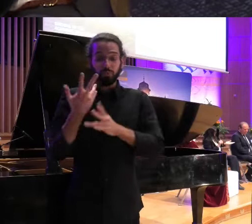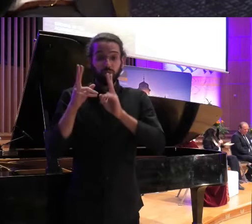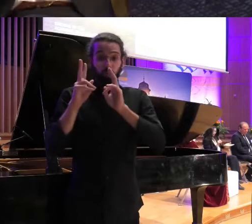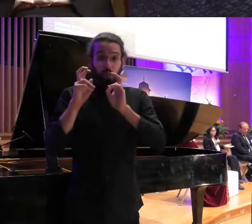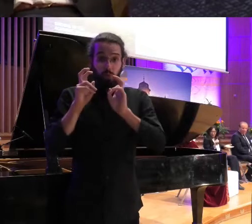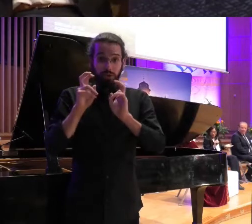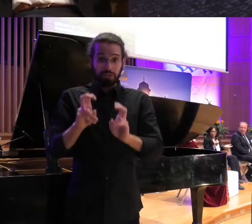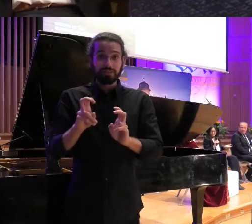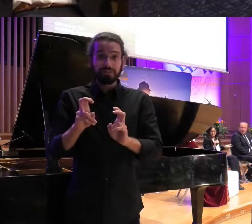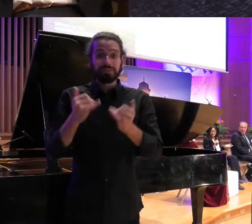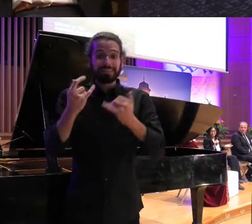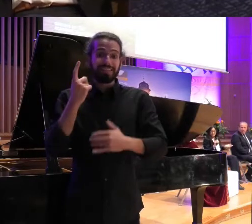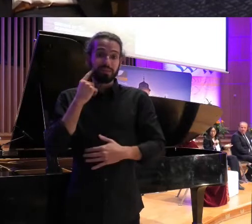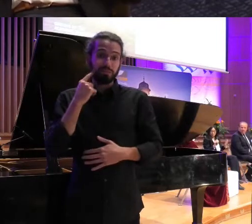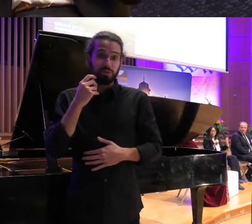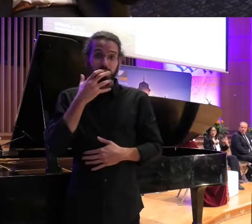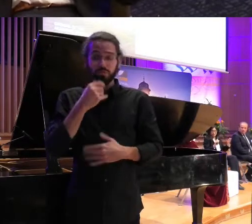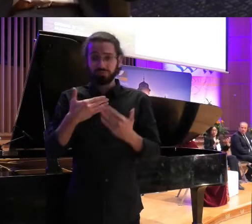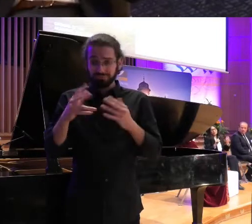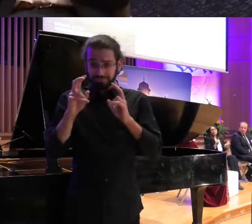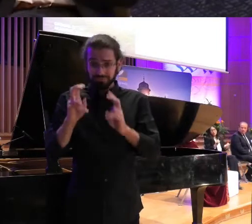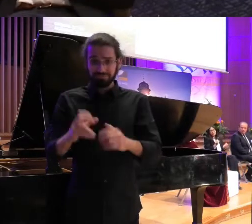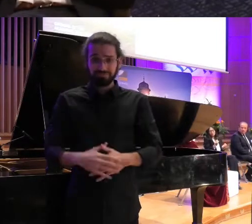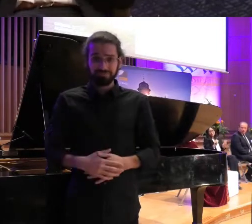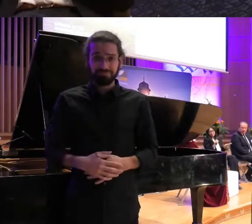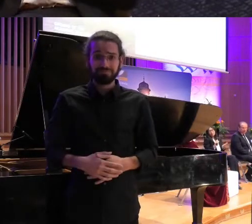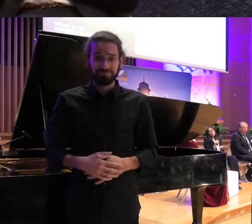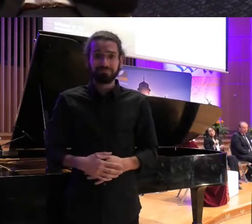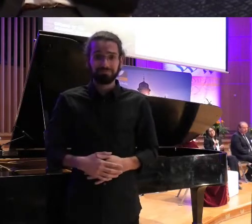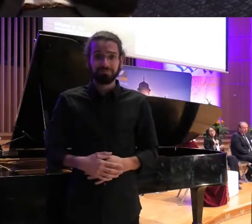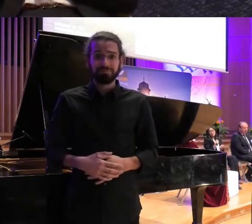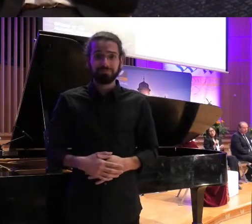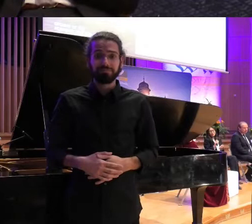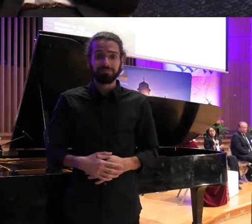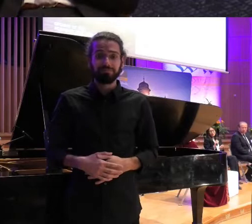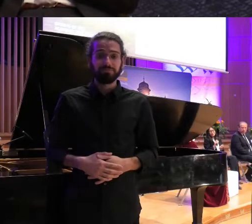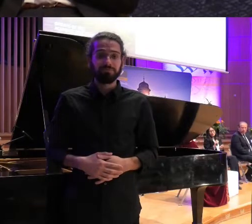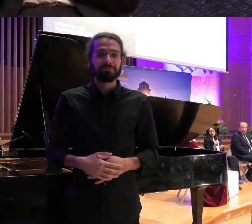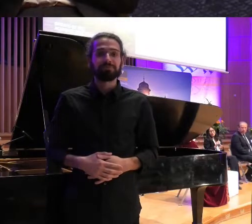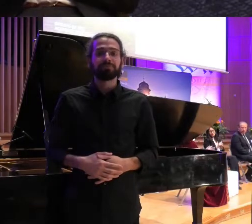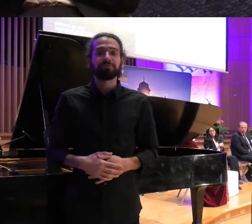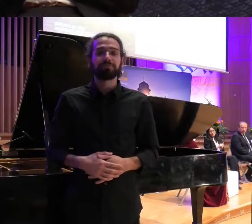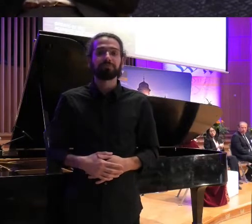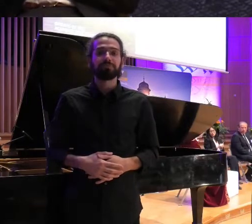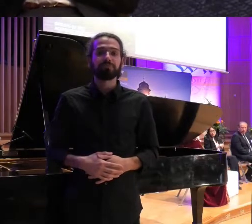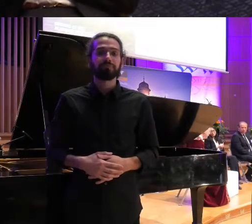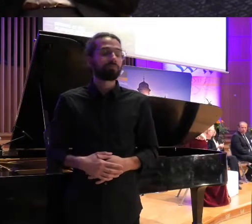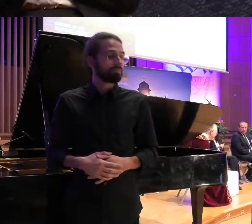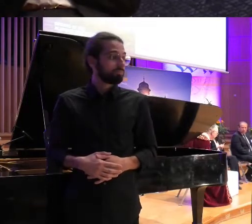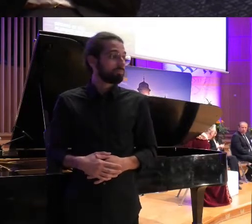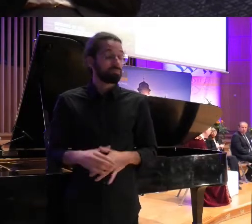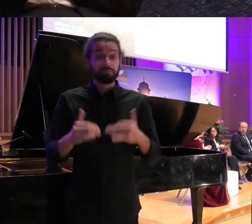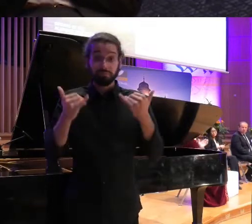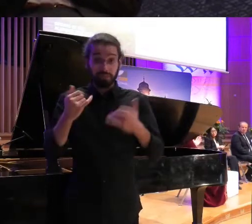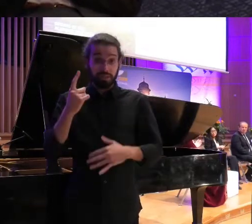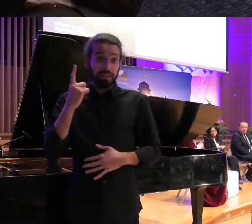Ahr Valley flood event. So we are starting this month, actually. Mm-hmm. So at the moment, of course,